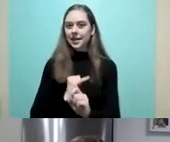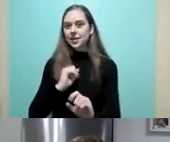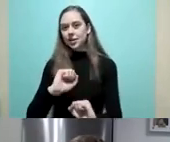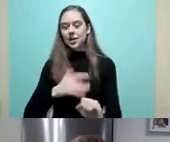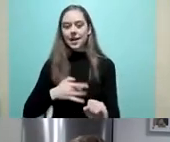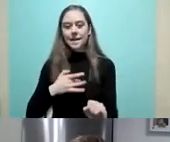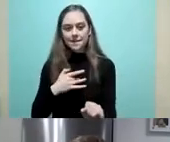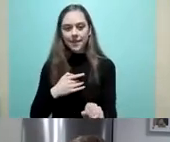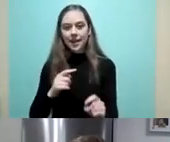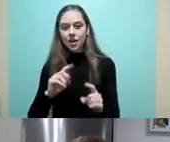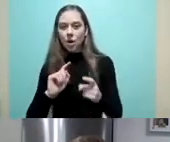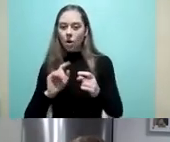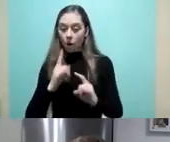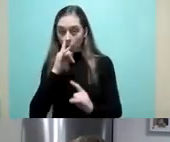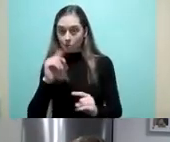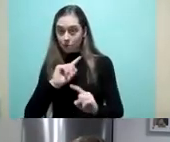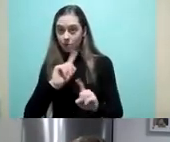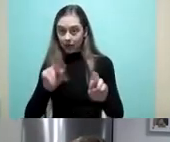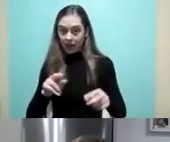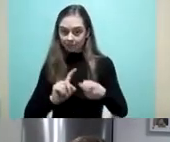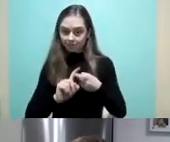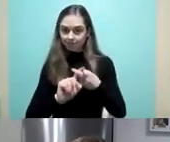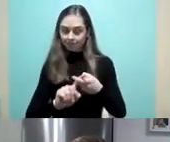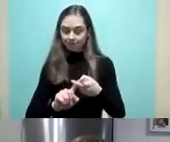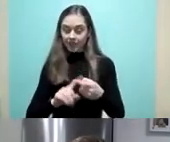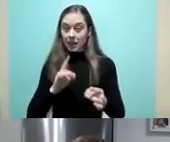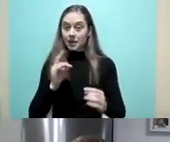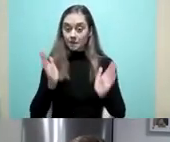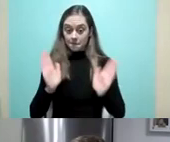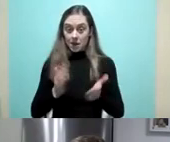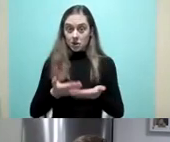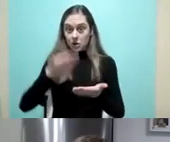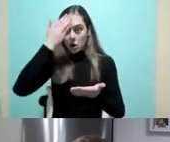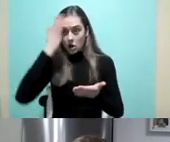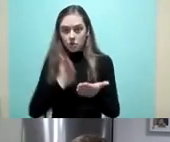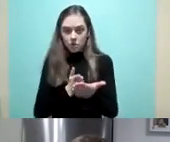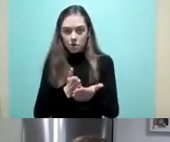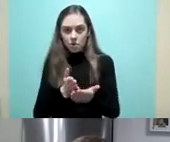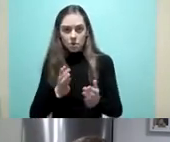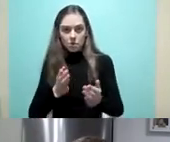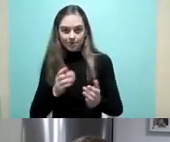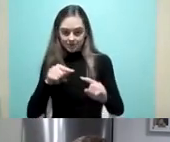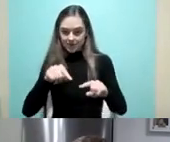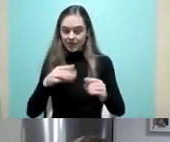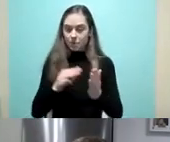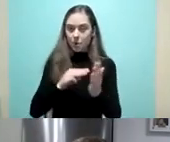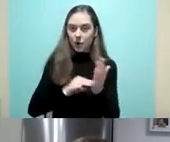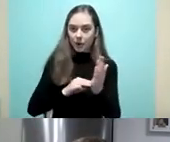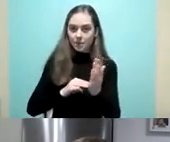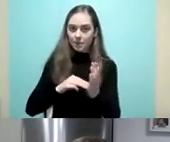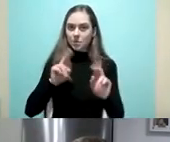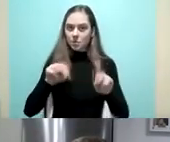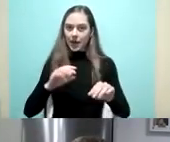this, and hopefully you will have learned enough throughout this to be able to feel confident to keep going on your own